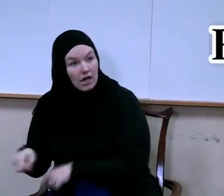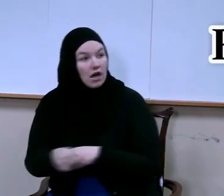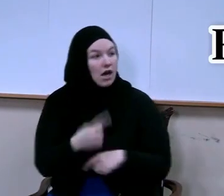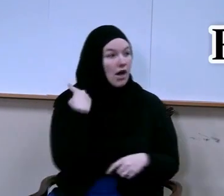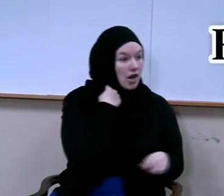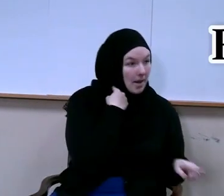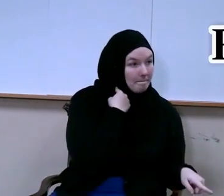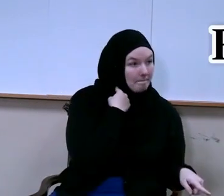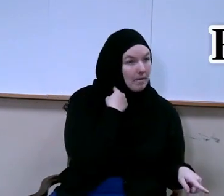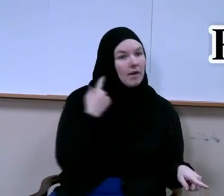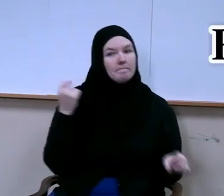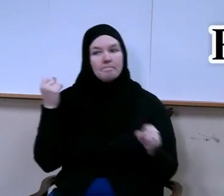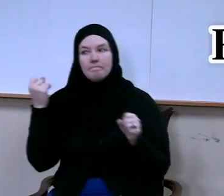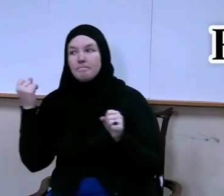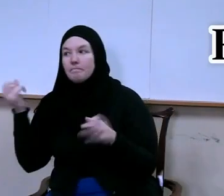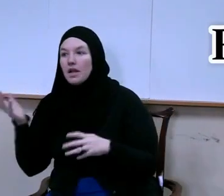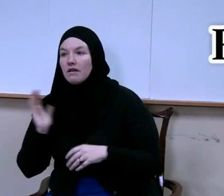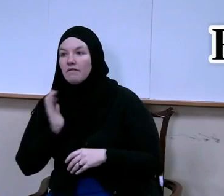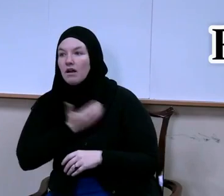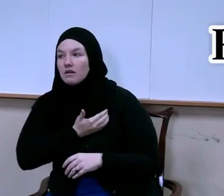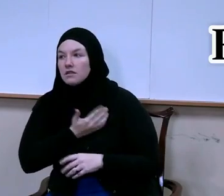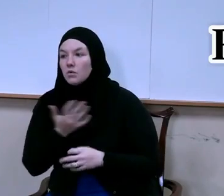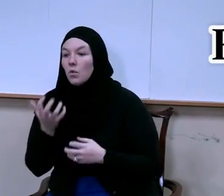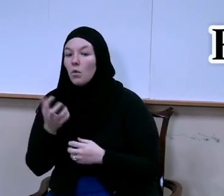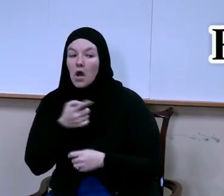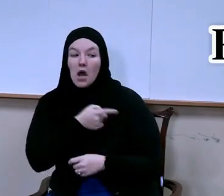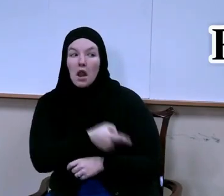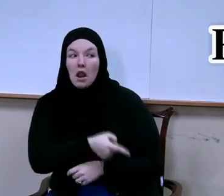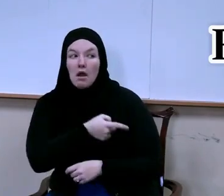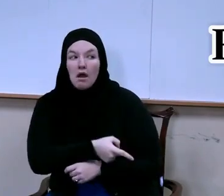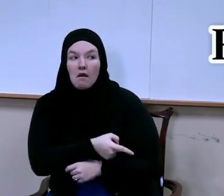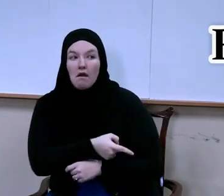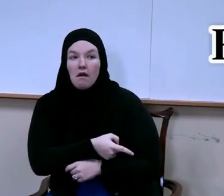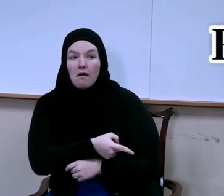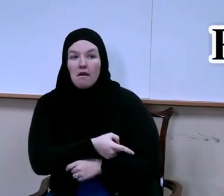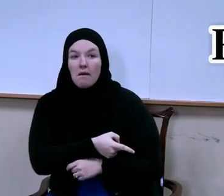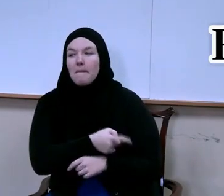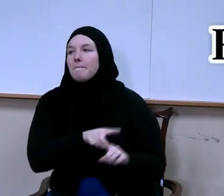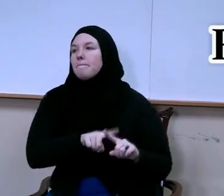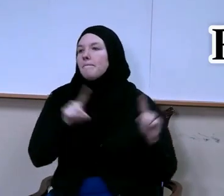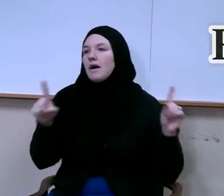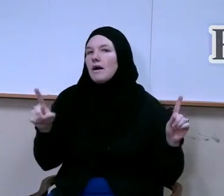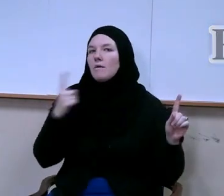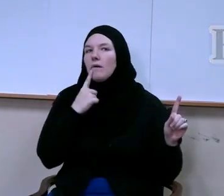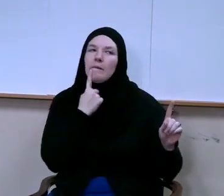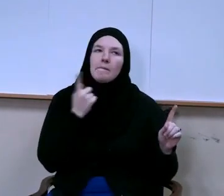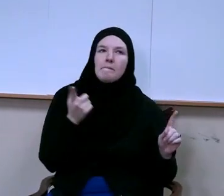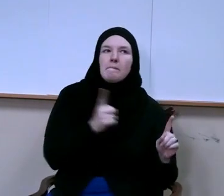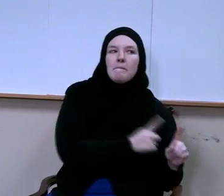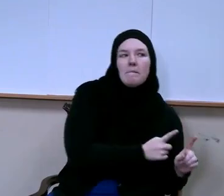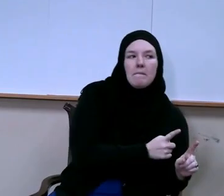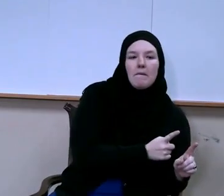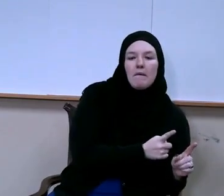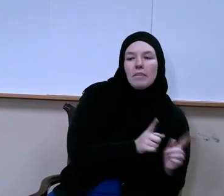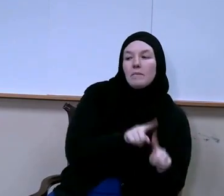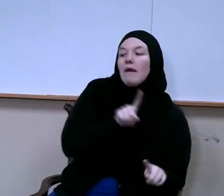in between, we want to ask and let the sheikh take the responsibility for what he says.